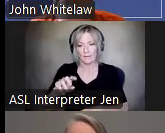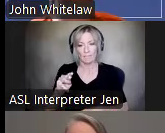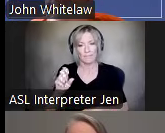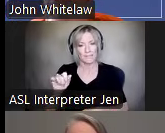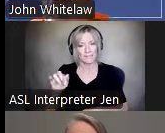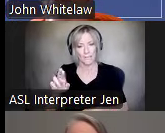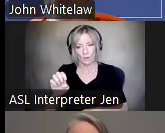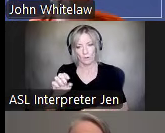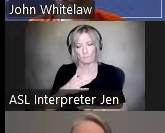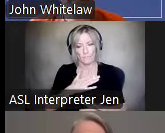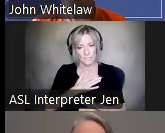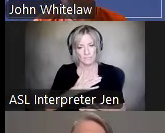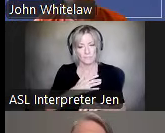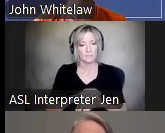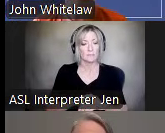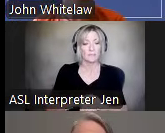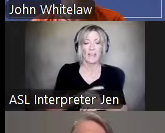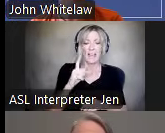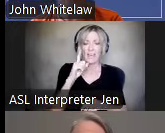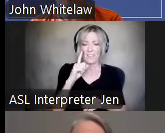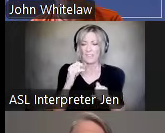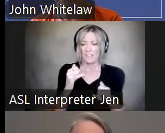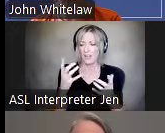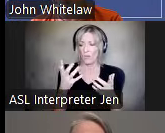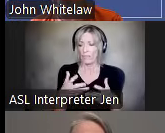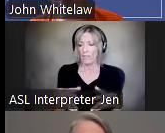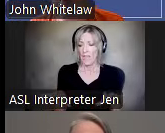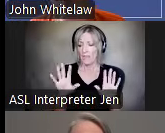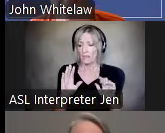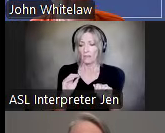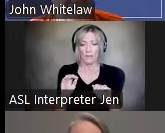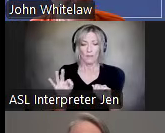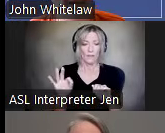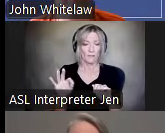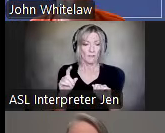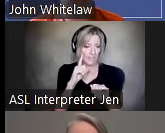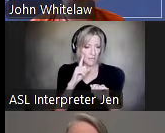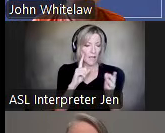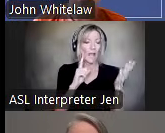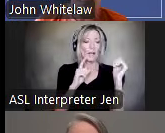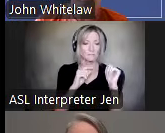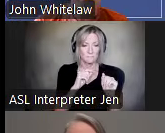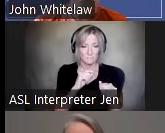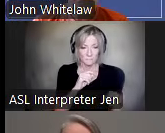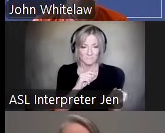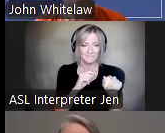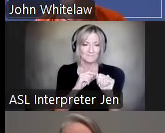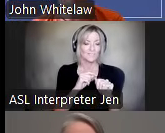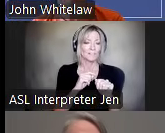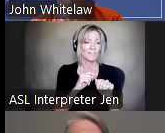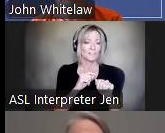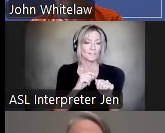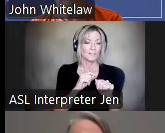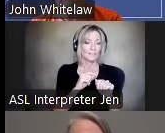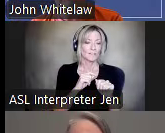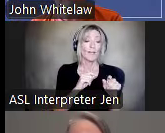think we've basically come to the end of, I think. Okay, this one.